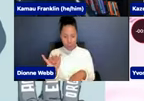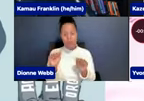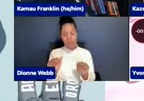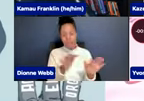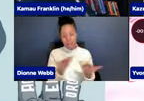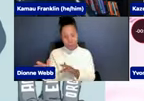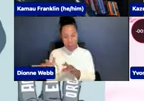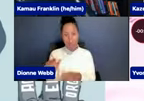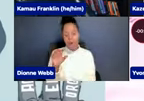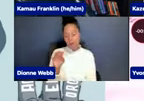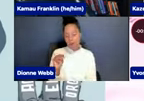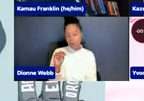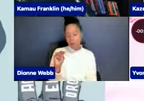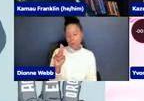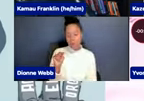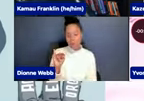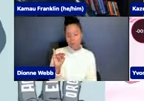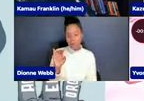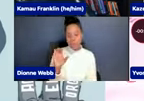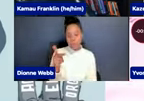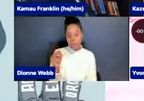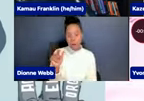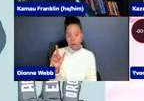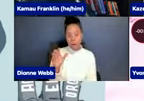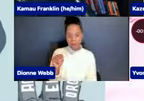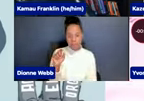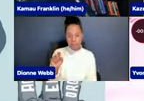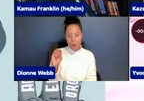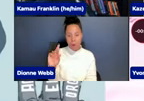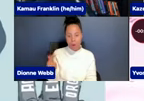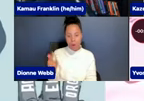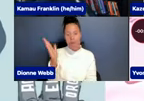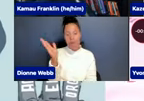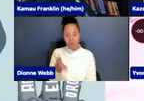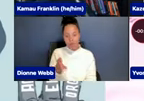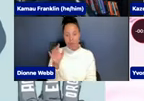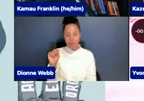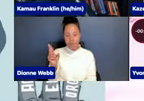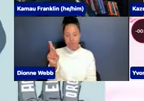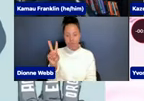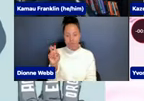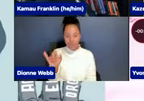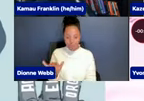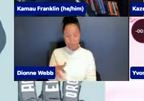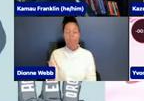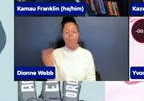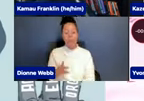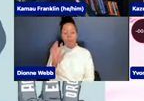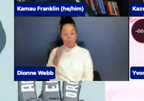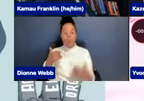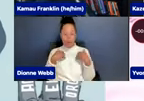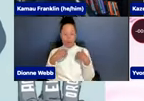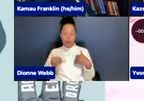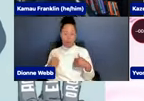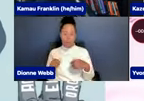municipalism.org/survey. Our next panel is going to be on May Day. So we are going to be releasing the Municipalist